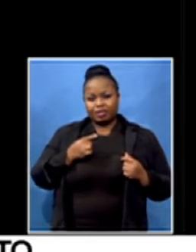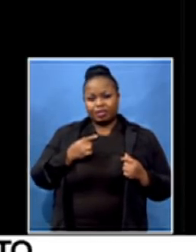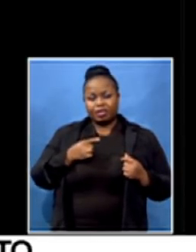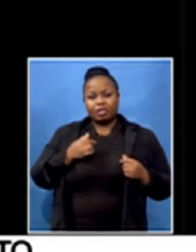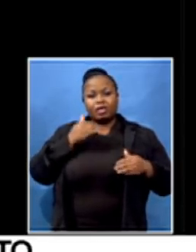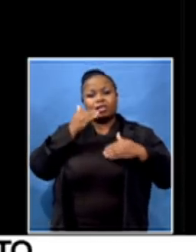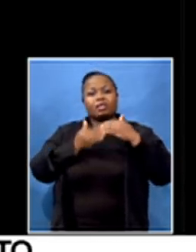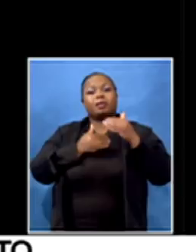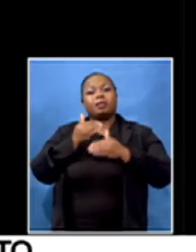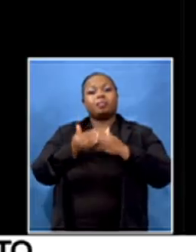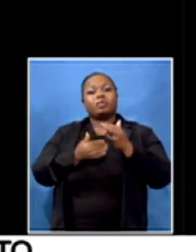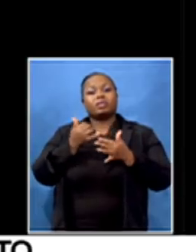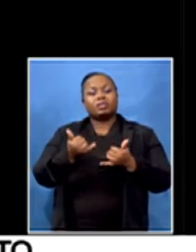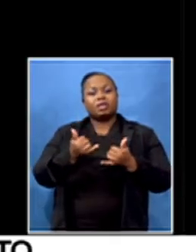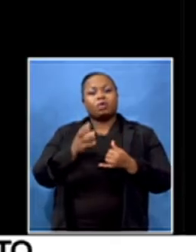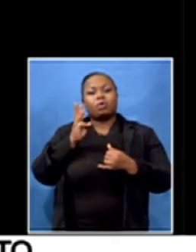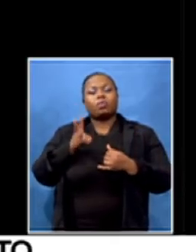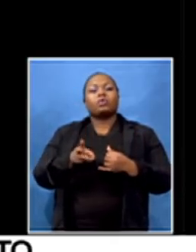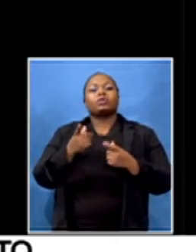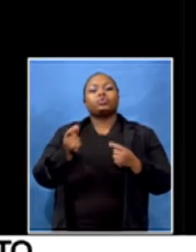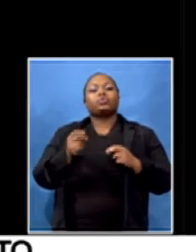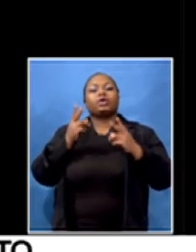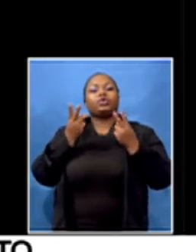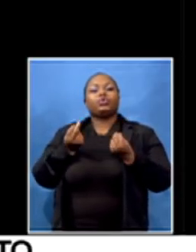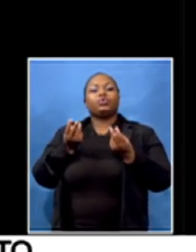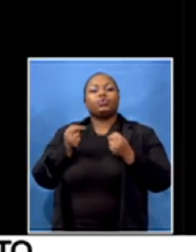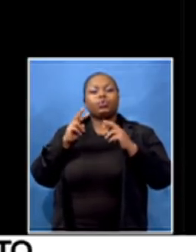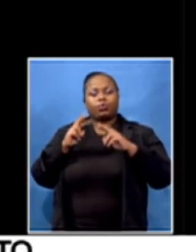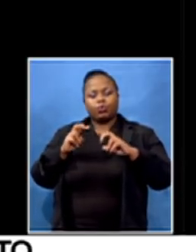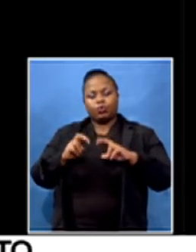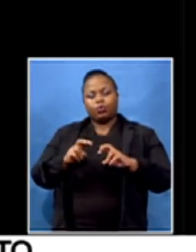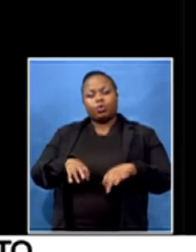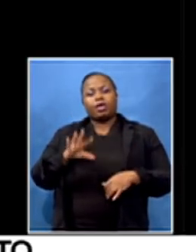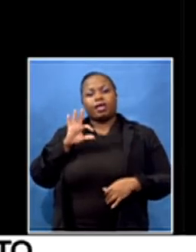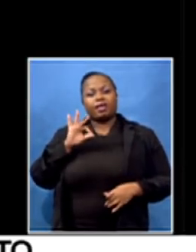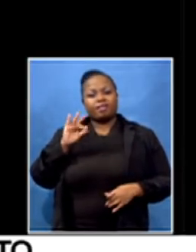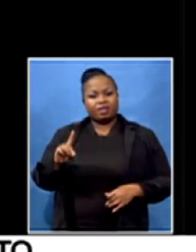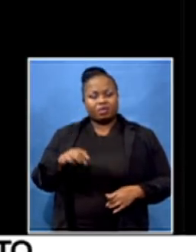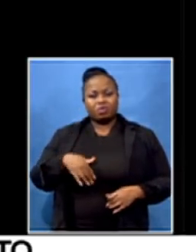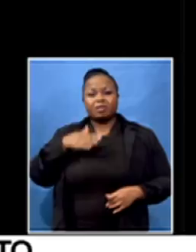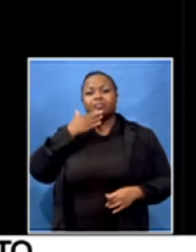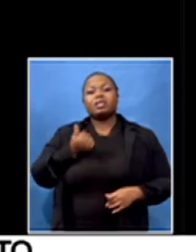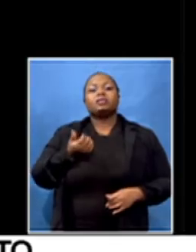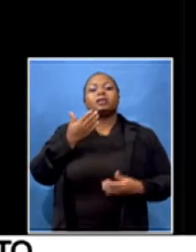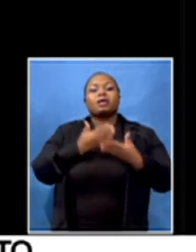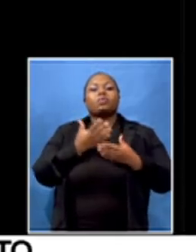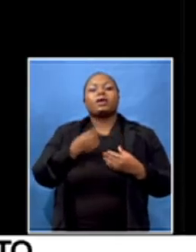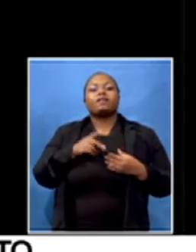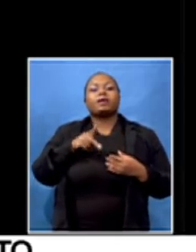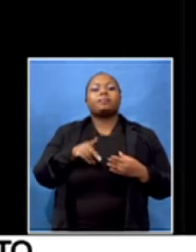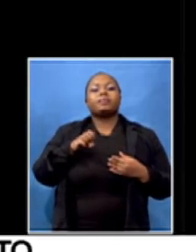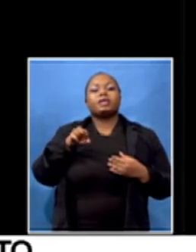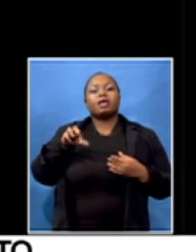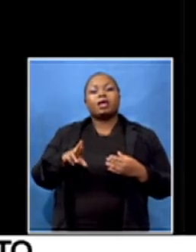process of conducting new research every day. So can we have that peer review, that hard